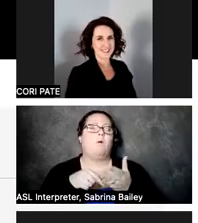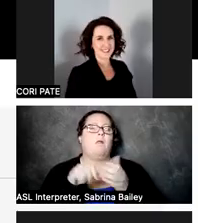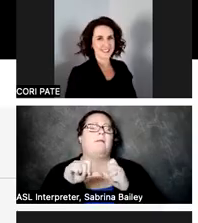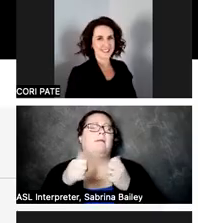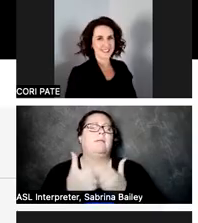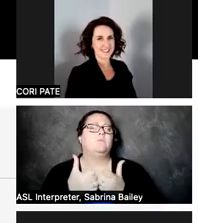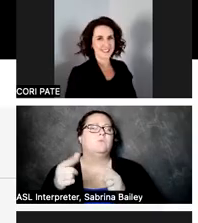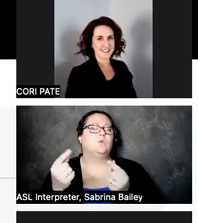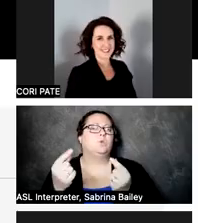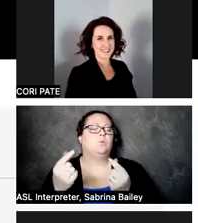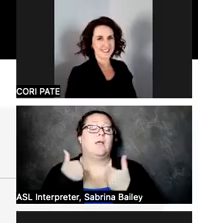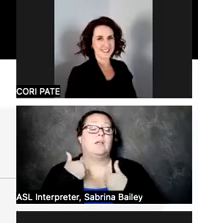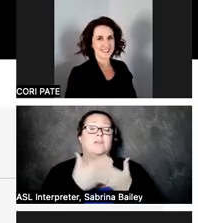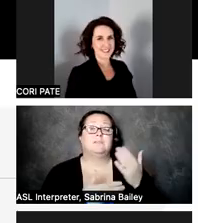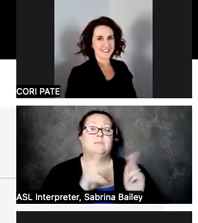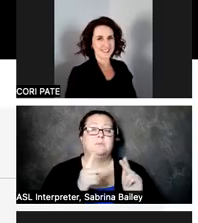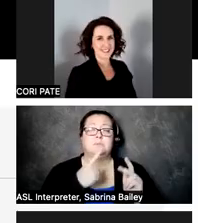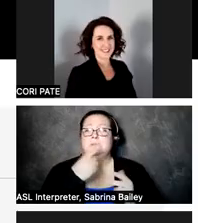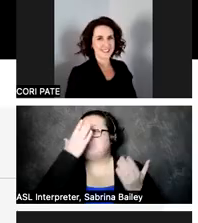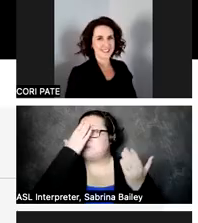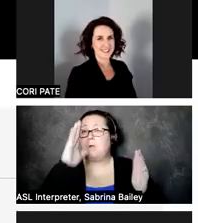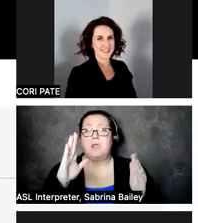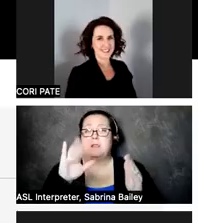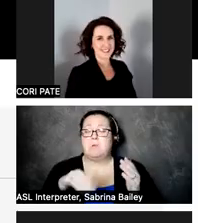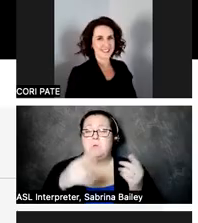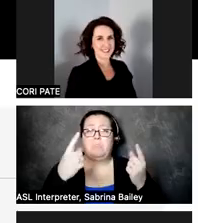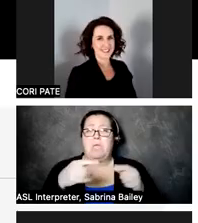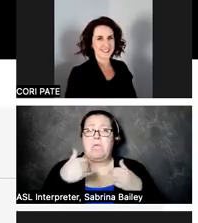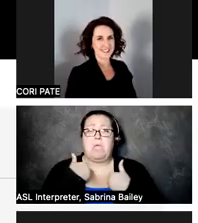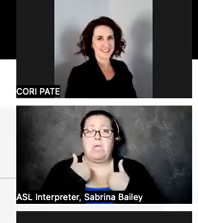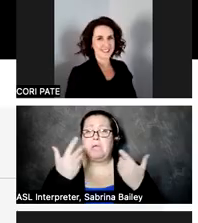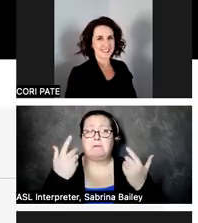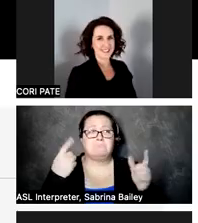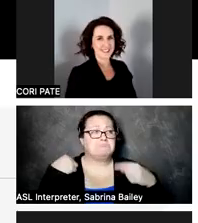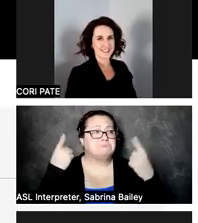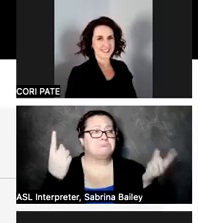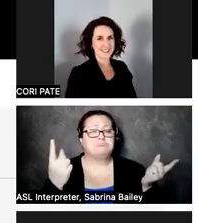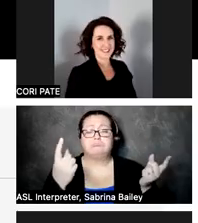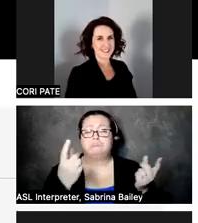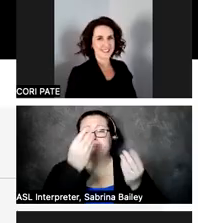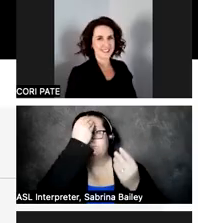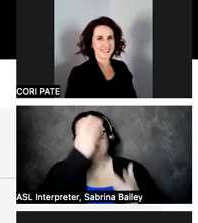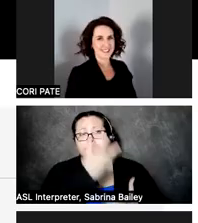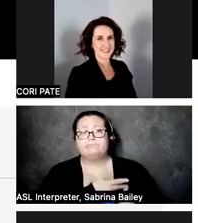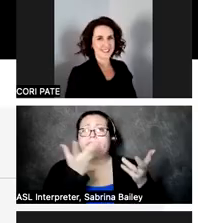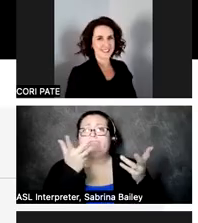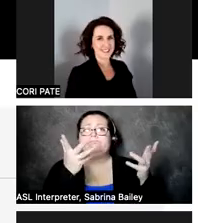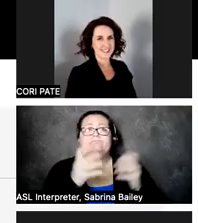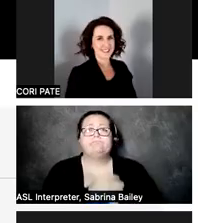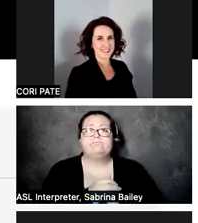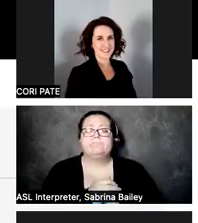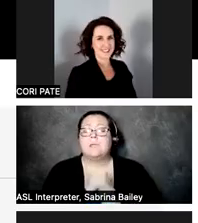do. I've had people say they didn't even know this existed. They just got the information and it wasn't, I guess,